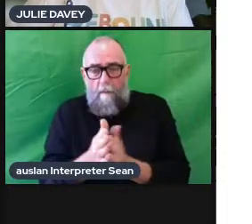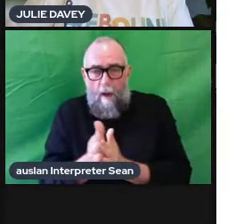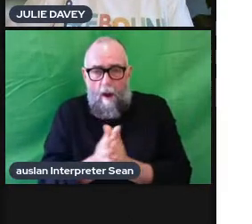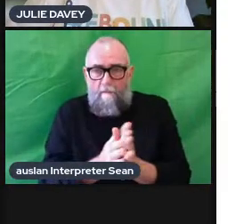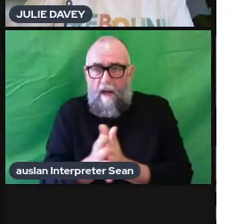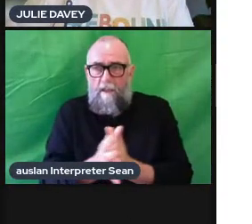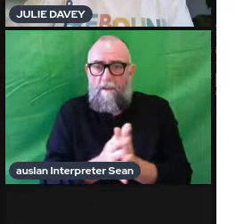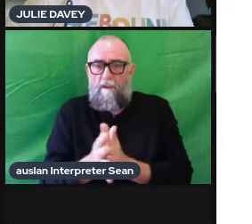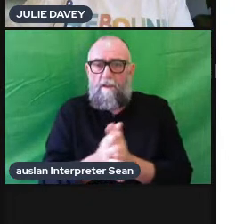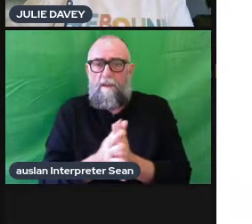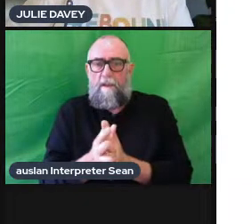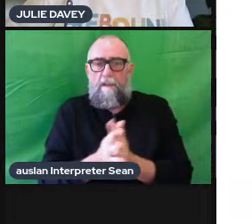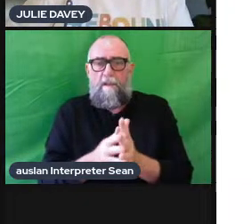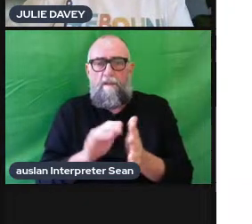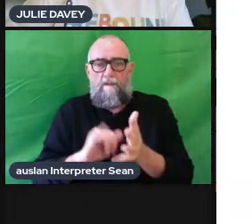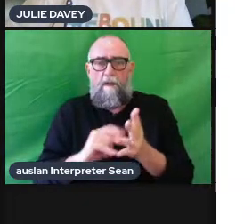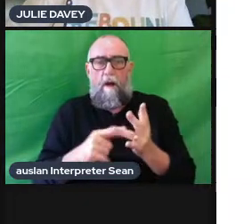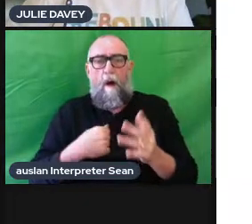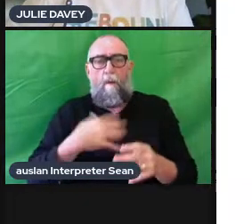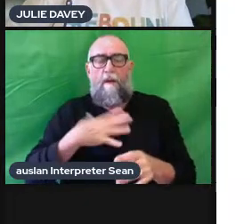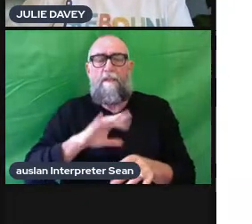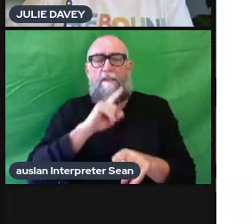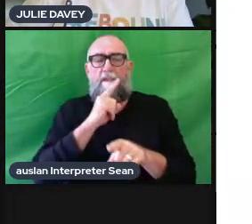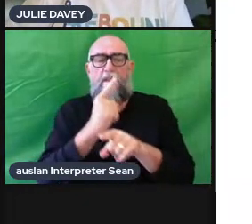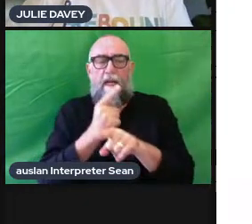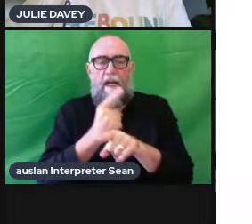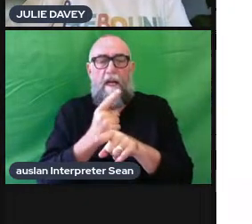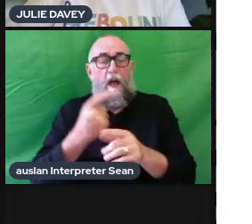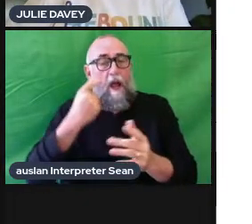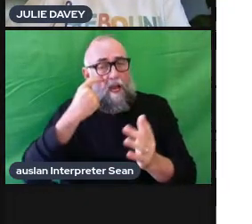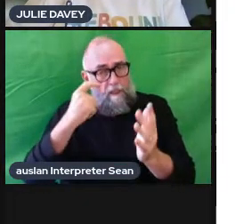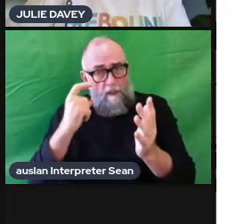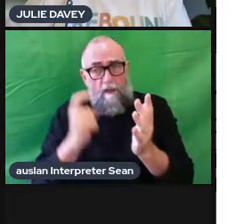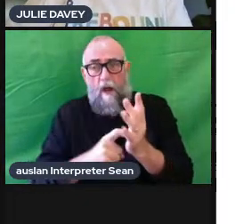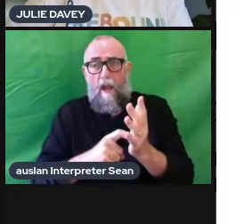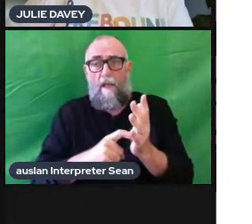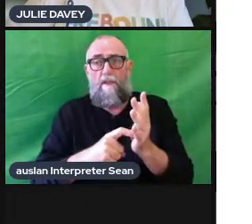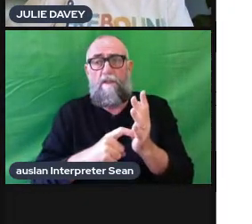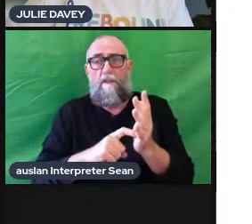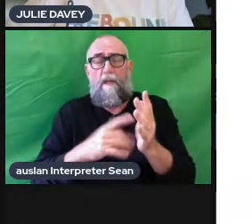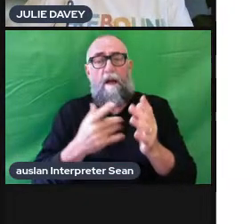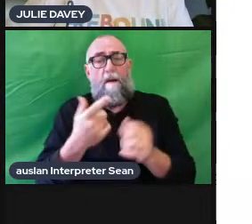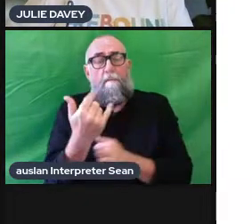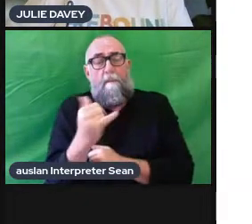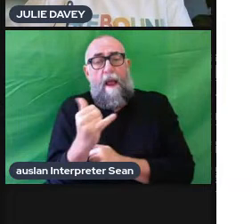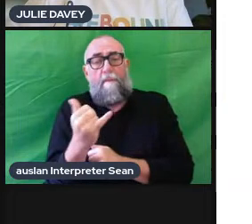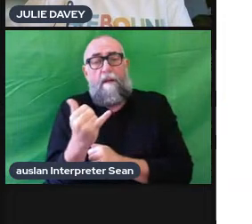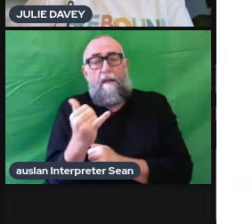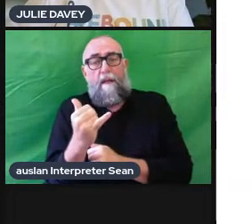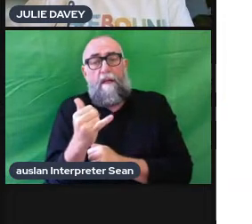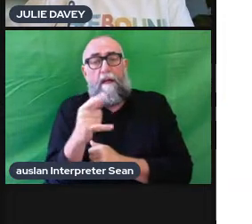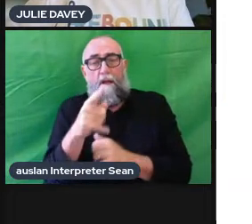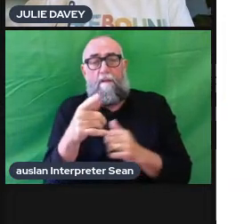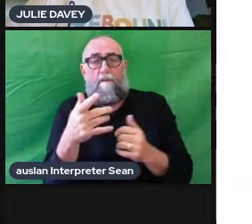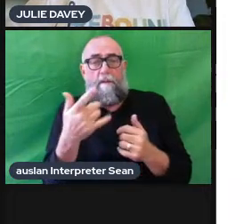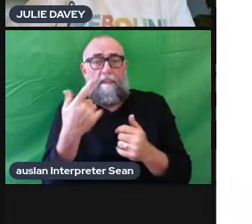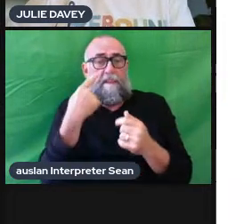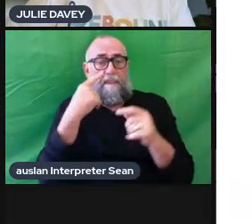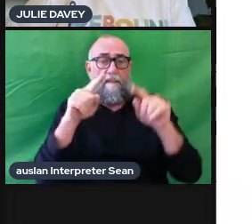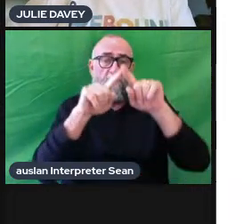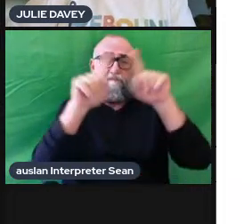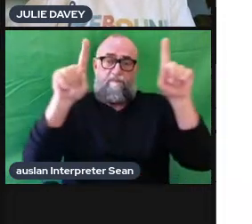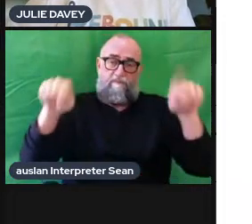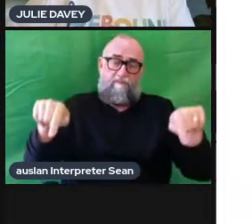lifestyle. So I'd just like to acknowledge that the poster and whatever of